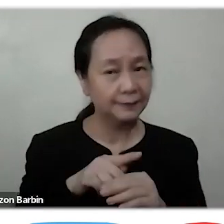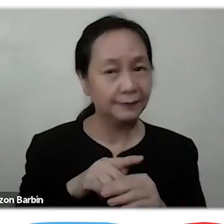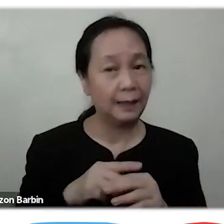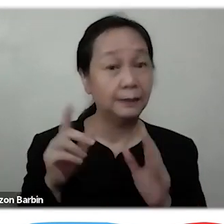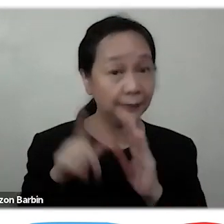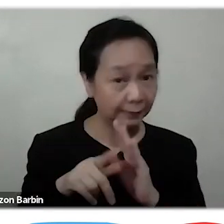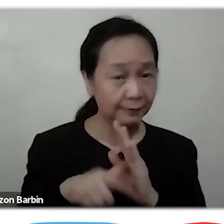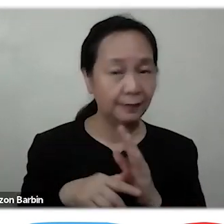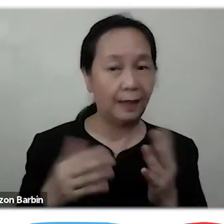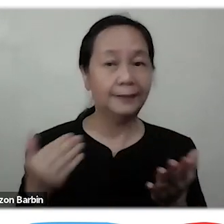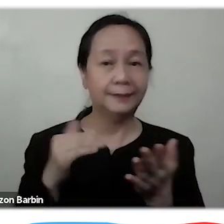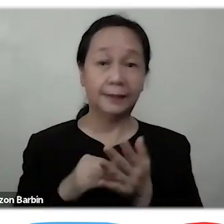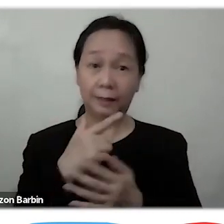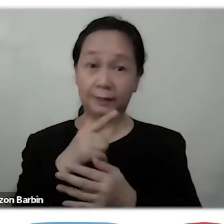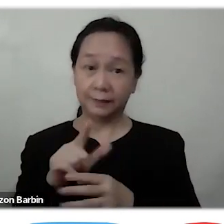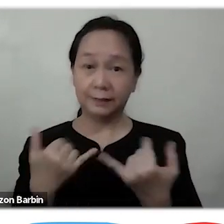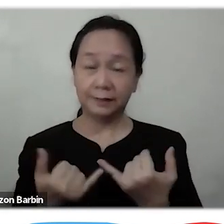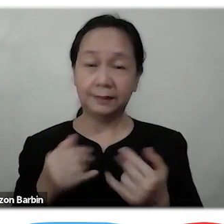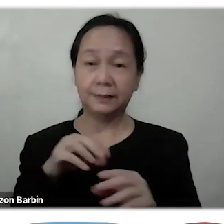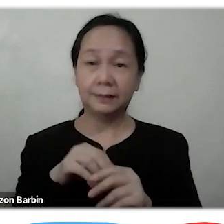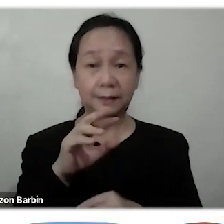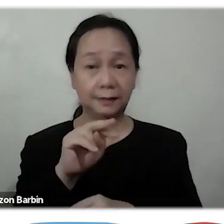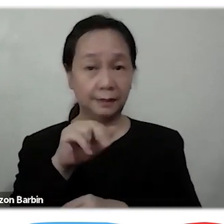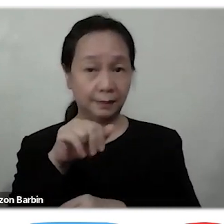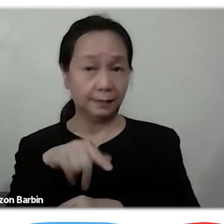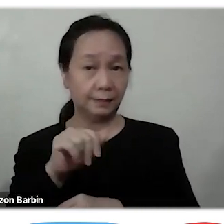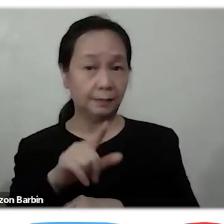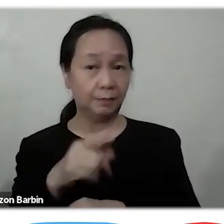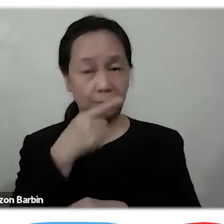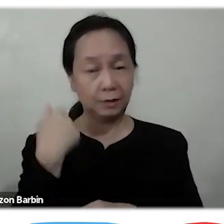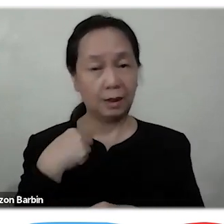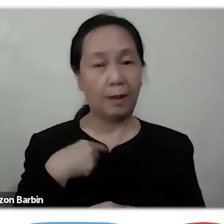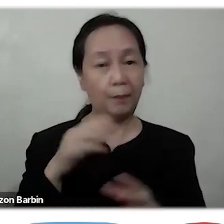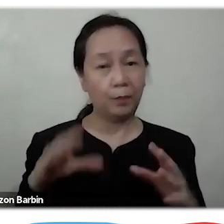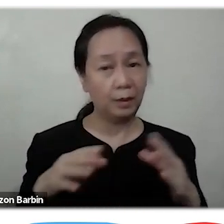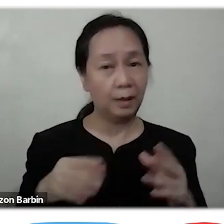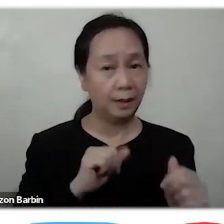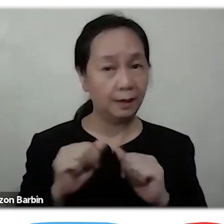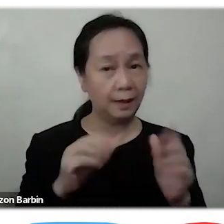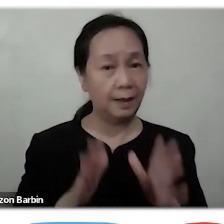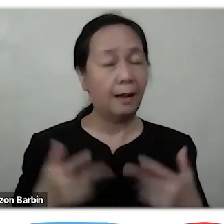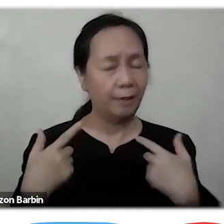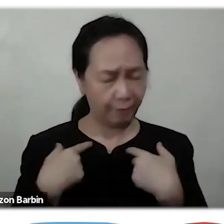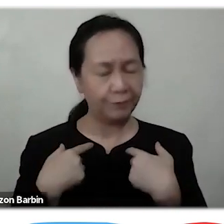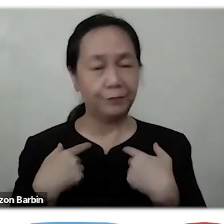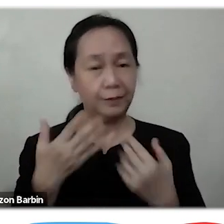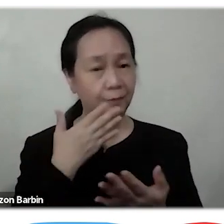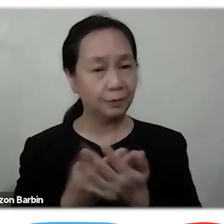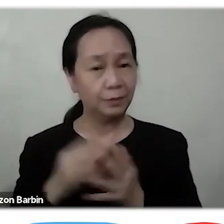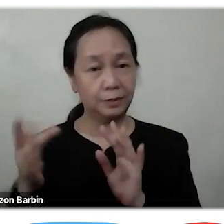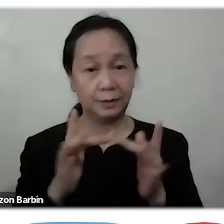later, again, luckily, Civil Nepal, because I was working as an activist, I had a good networking